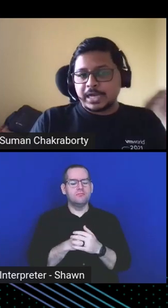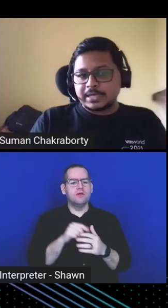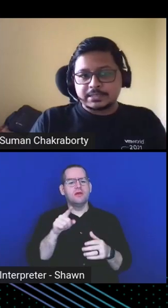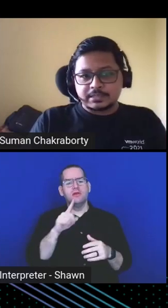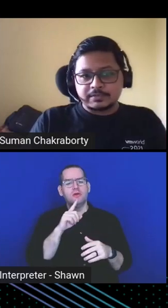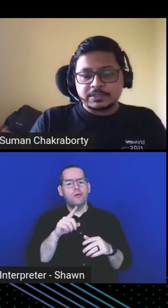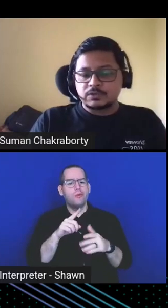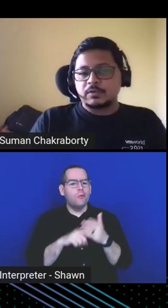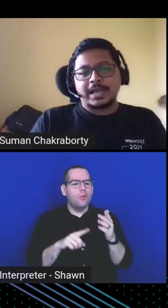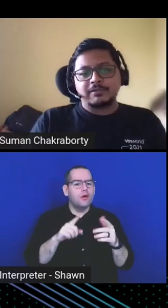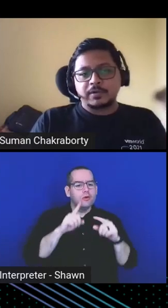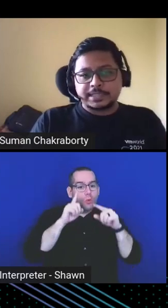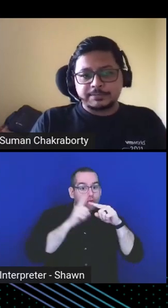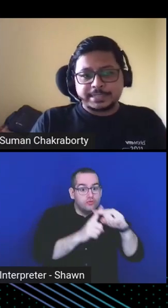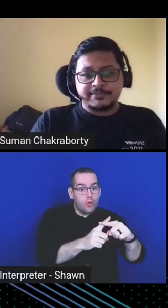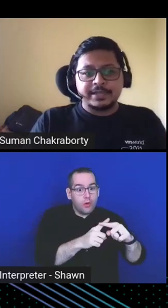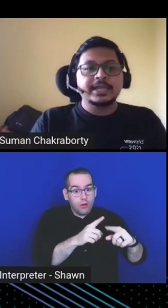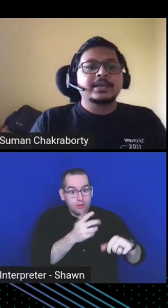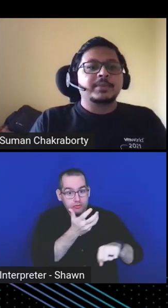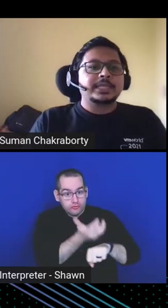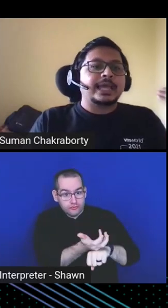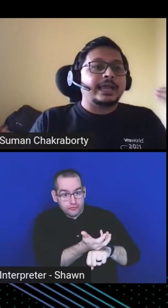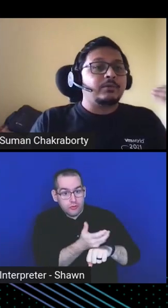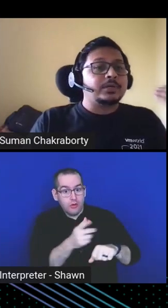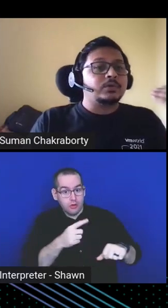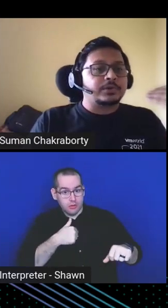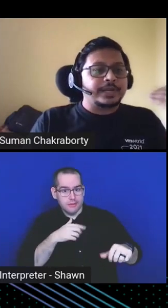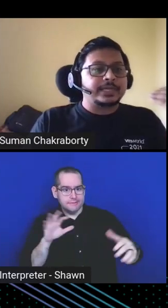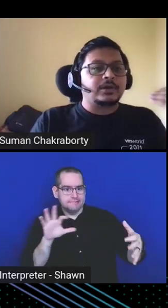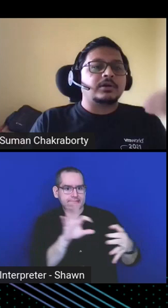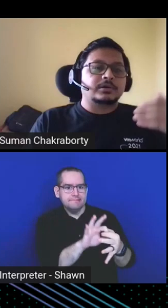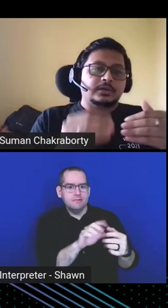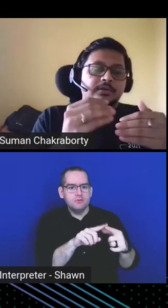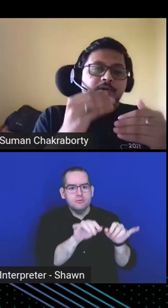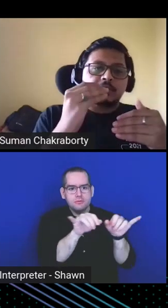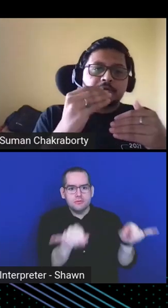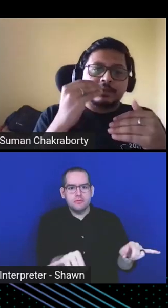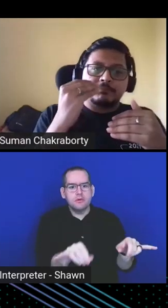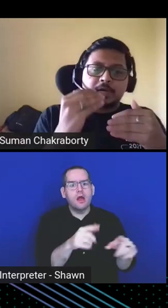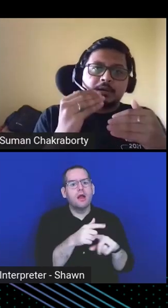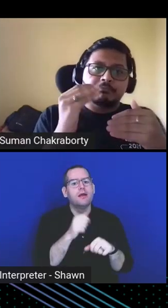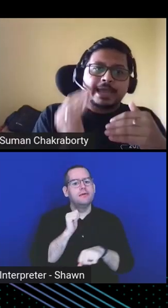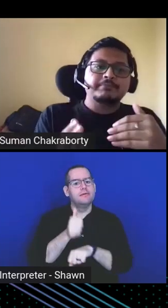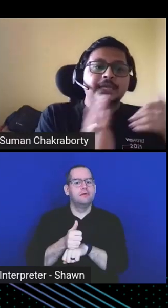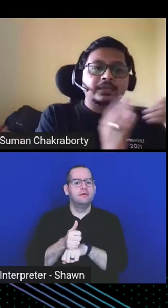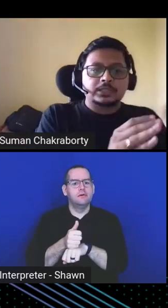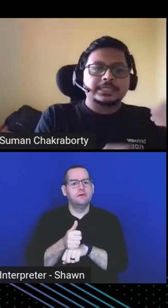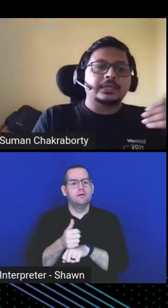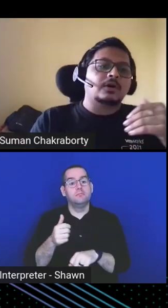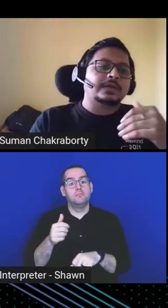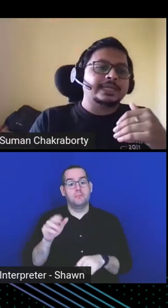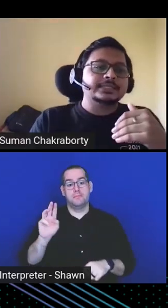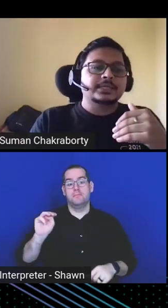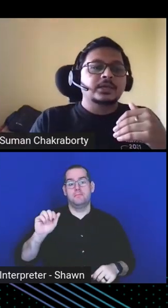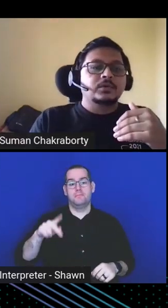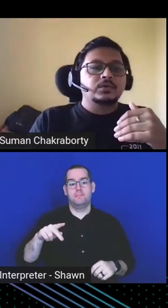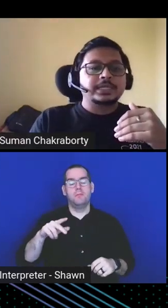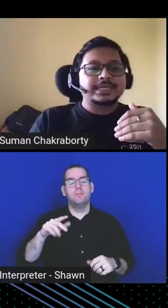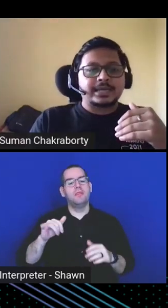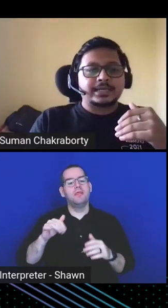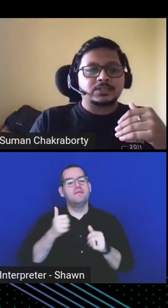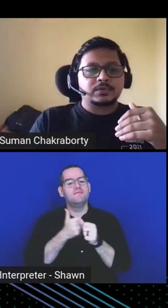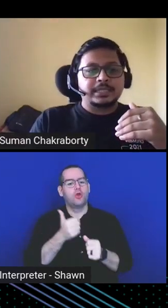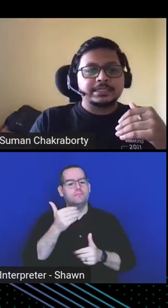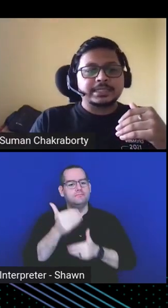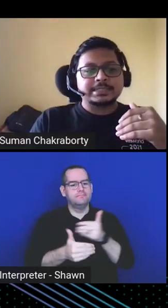the target servers. So I have already specified, but then I want to create or map that logical context to